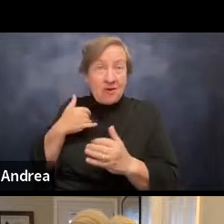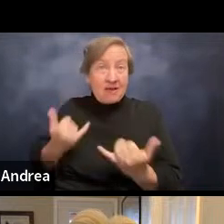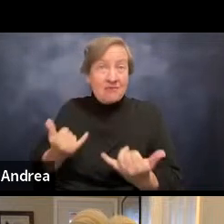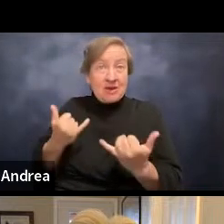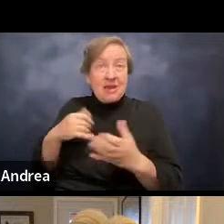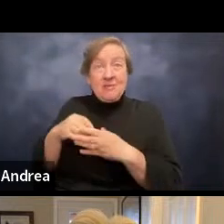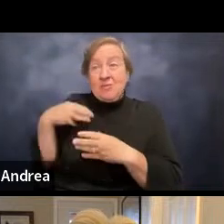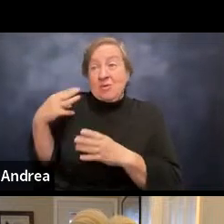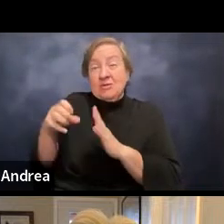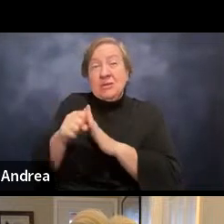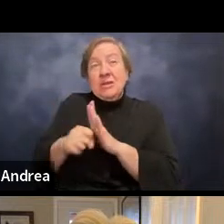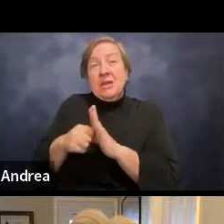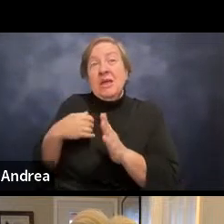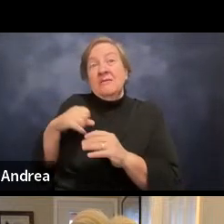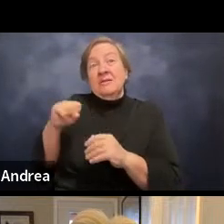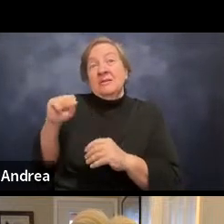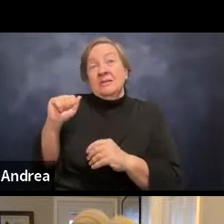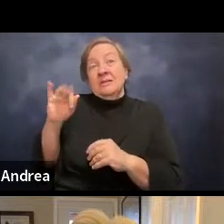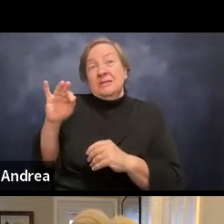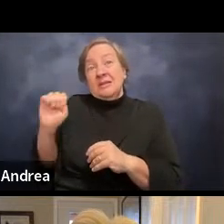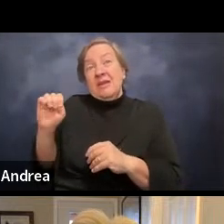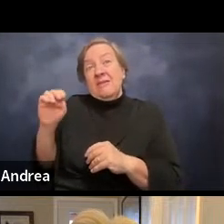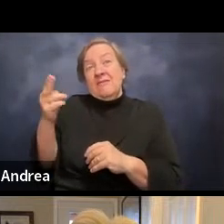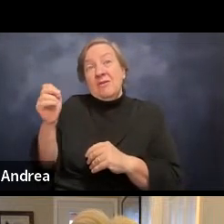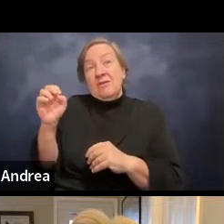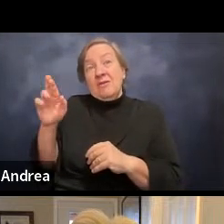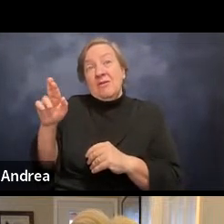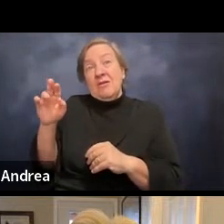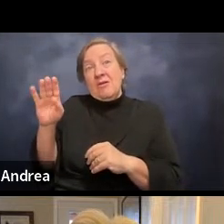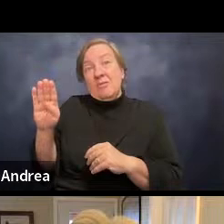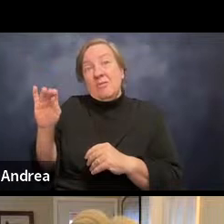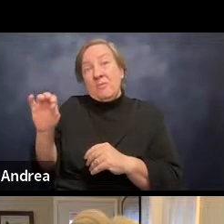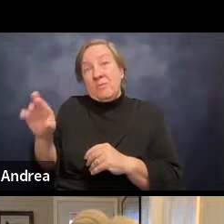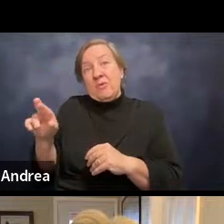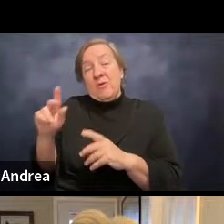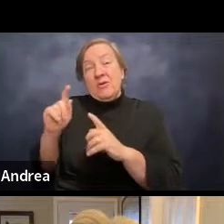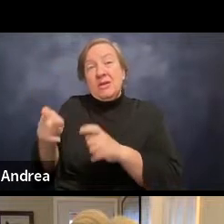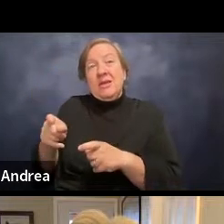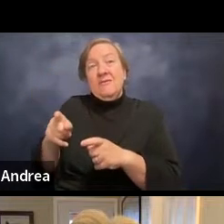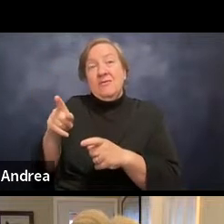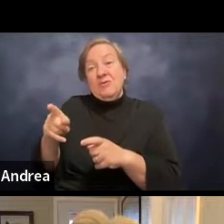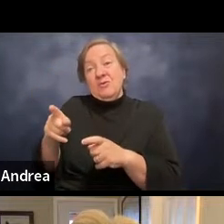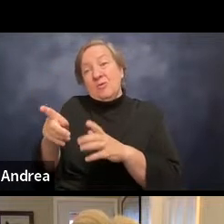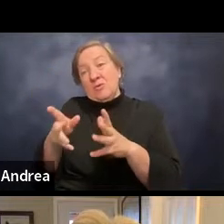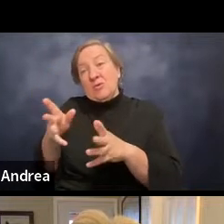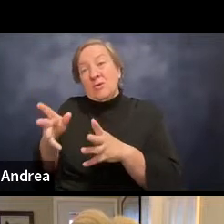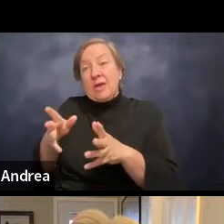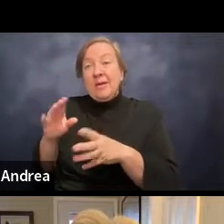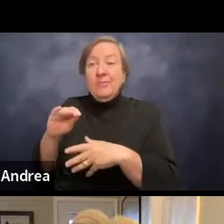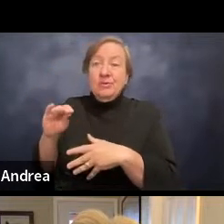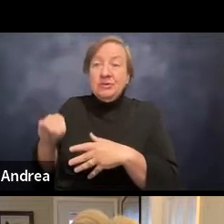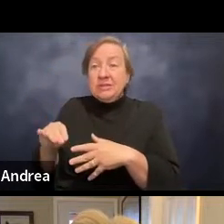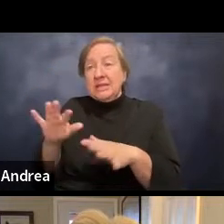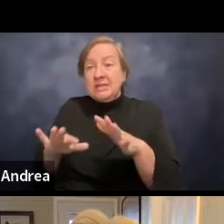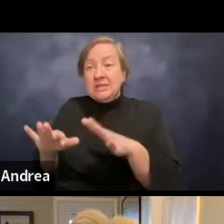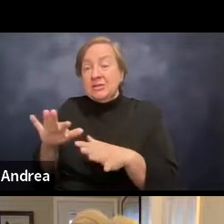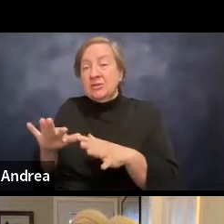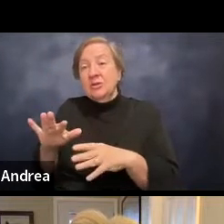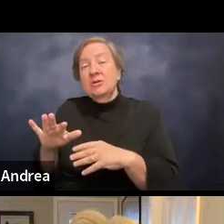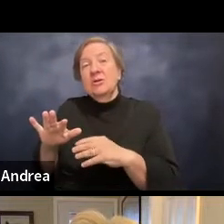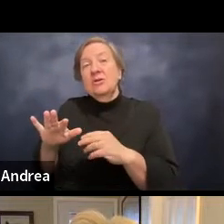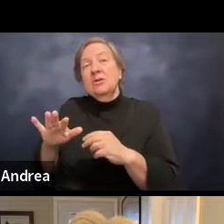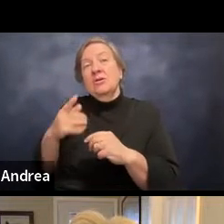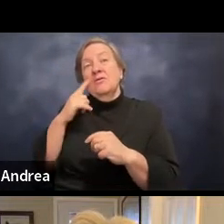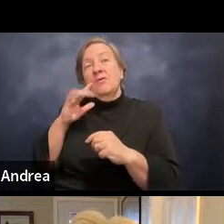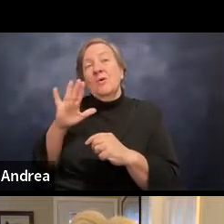State, we have what we call safe harbor, which gives you sort of a paltry percentage over your sort